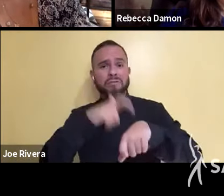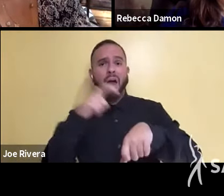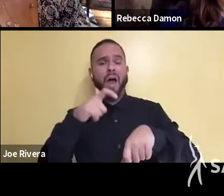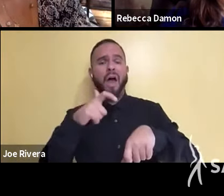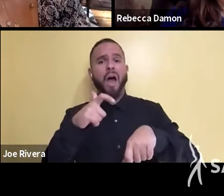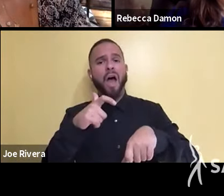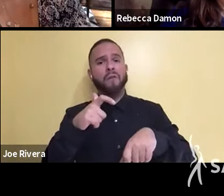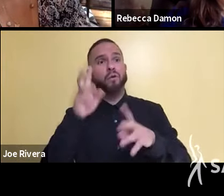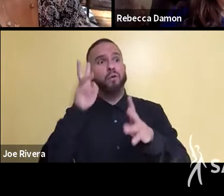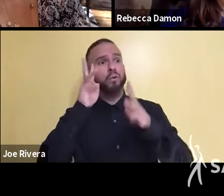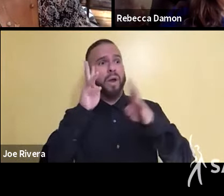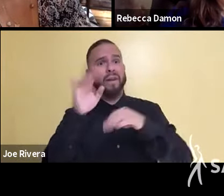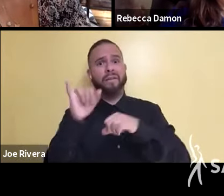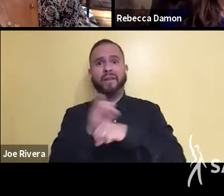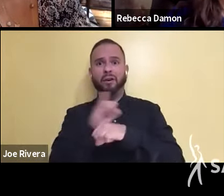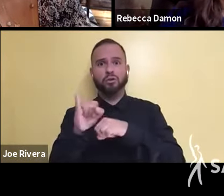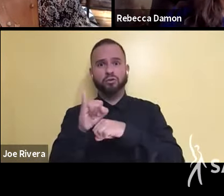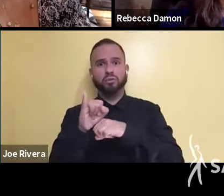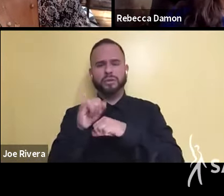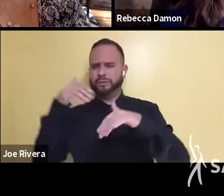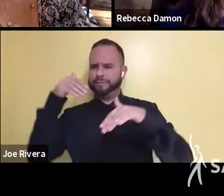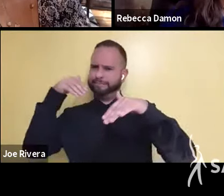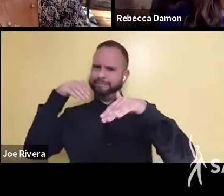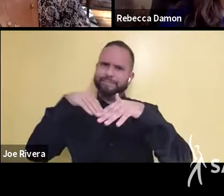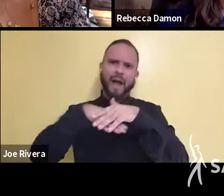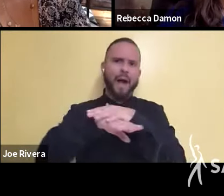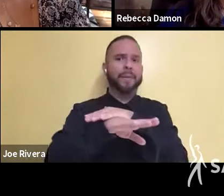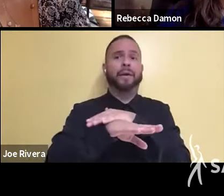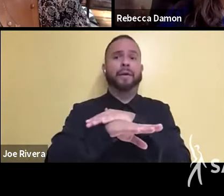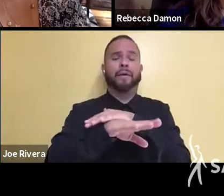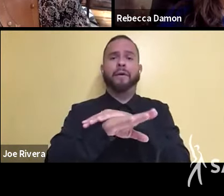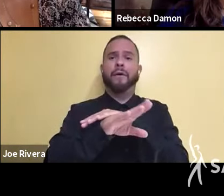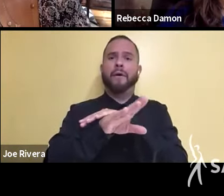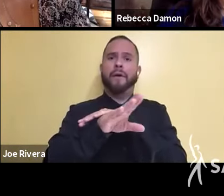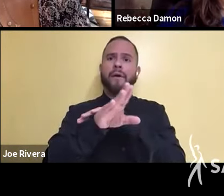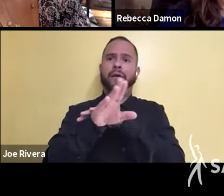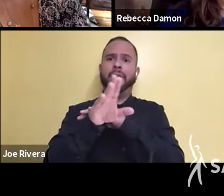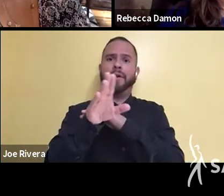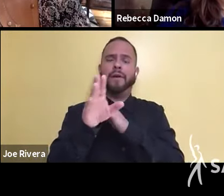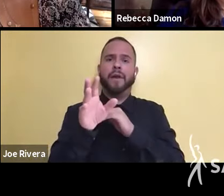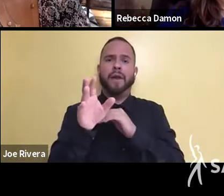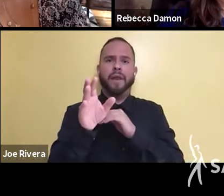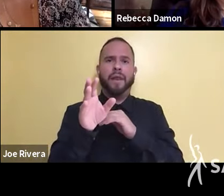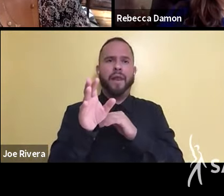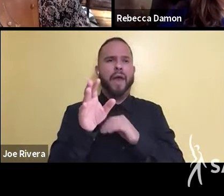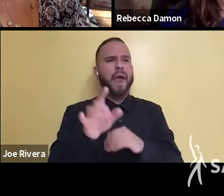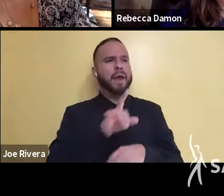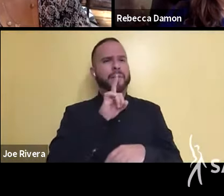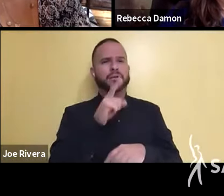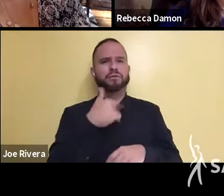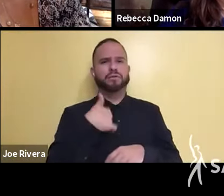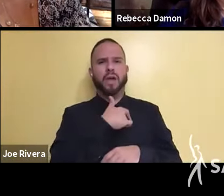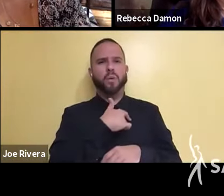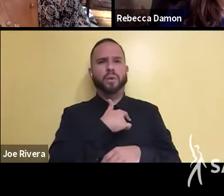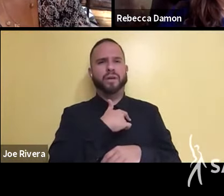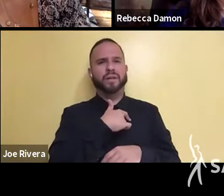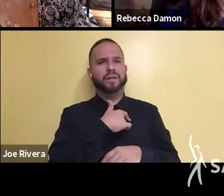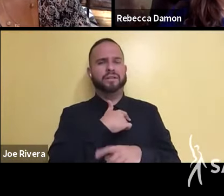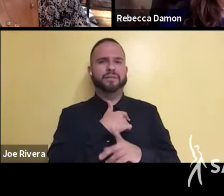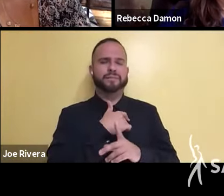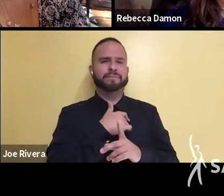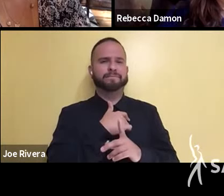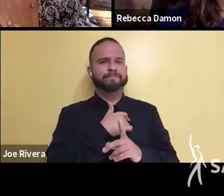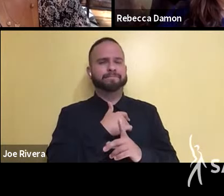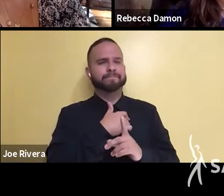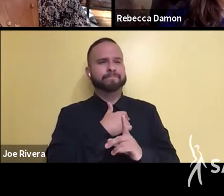to truly come in and to be able to make sure that we also capture the imagination of people, and in particular